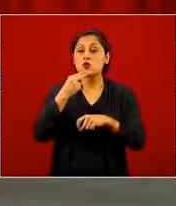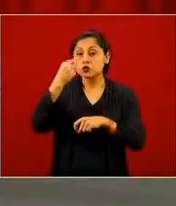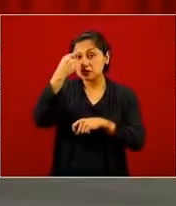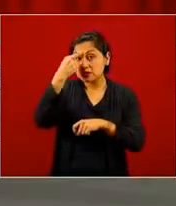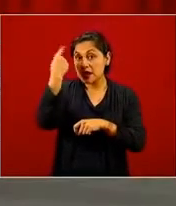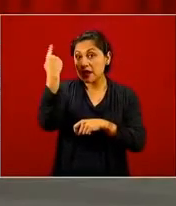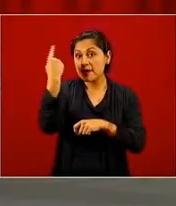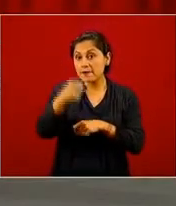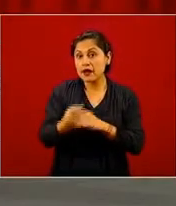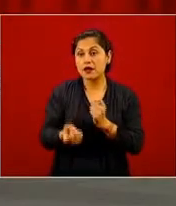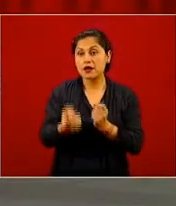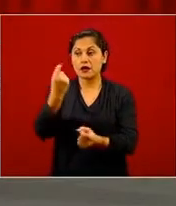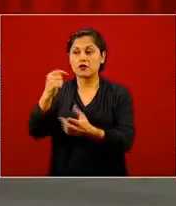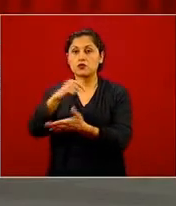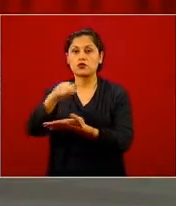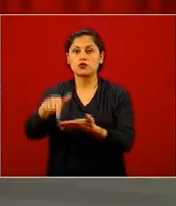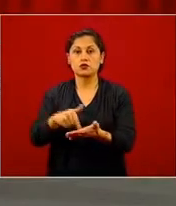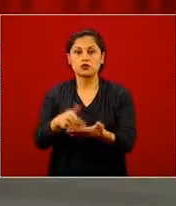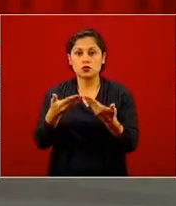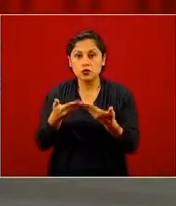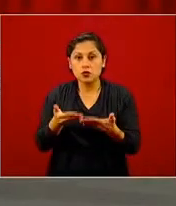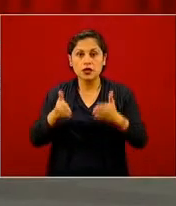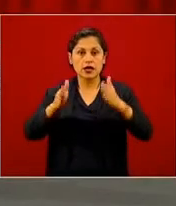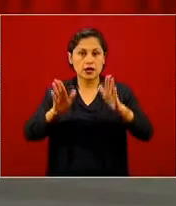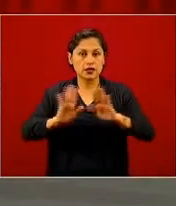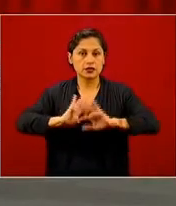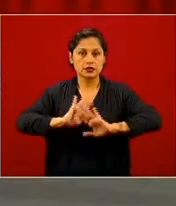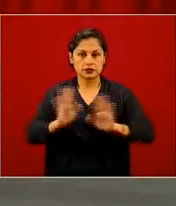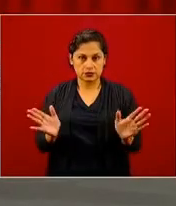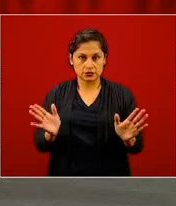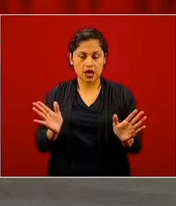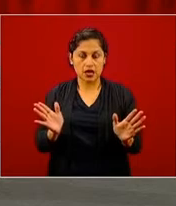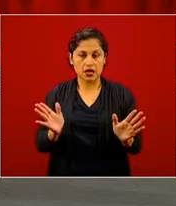be now an alternative element